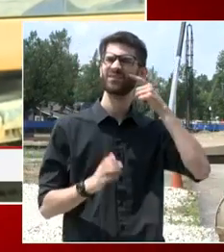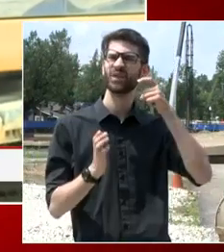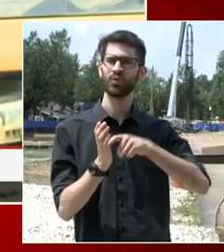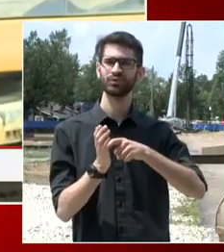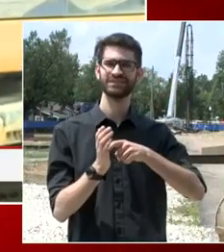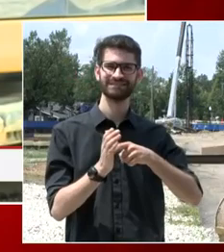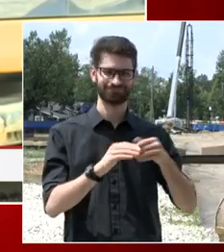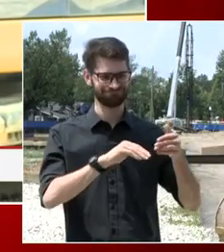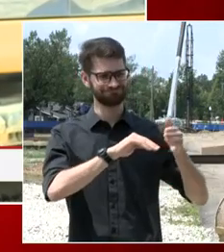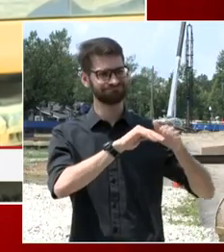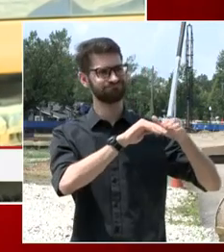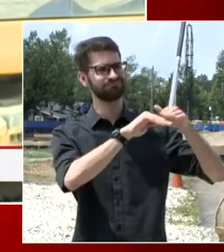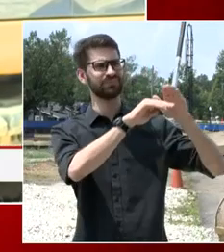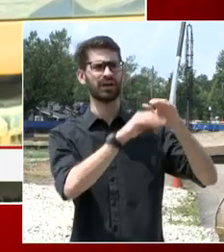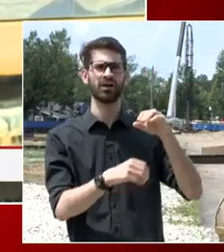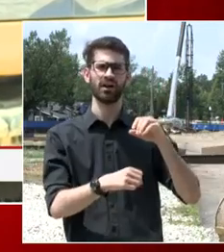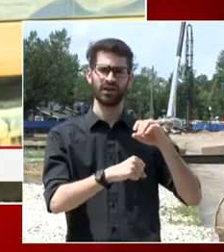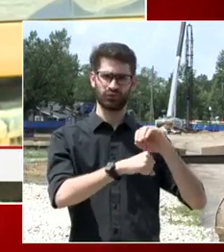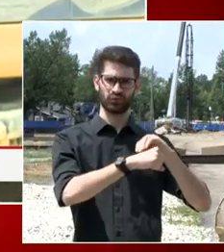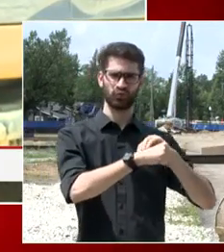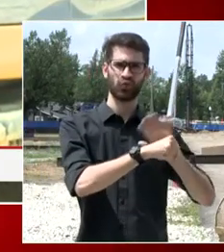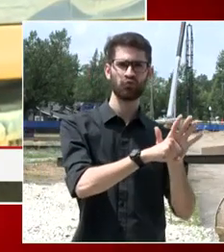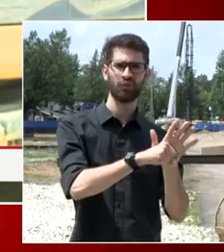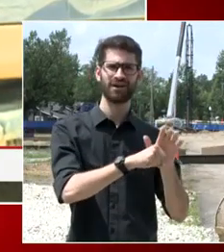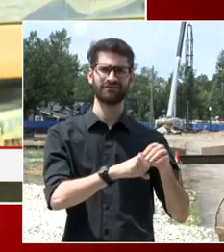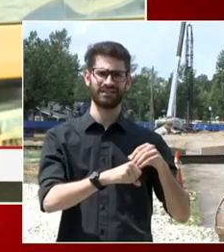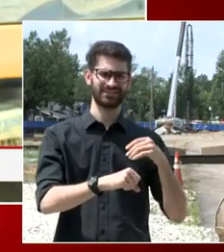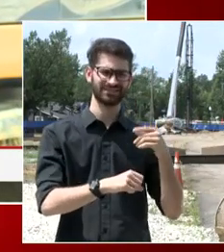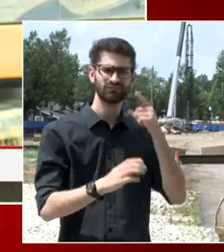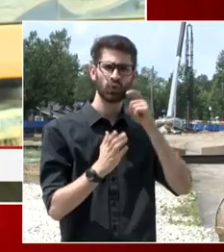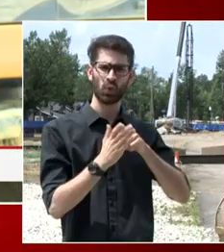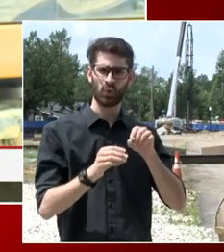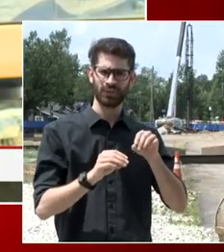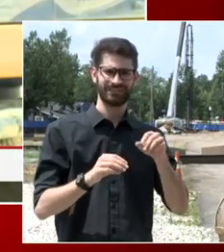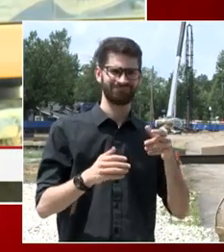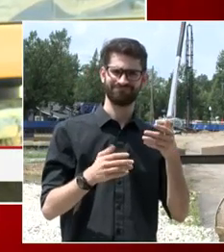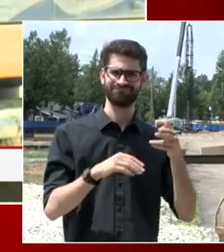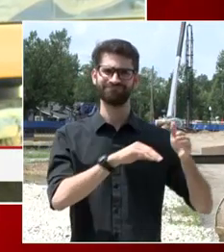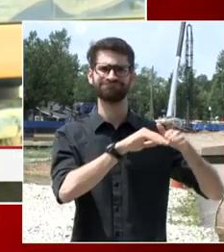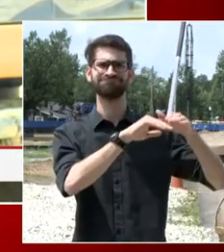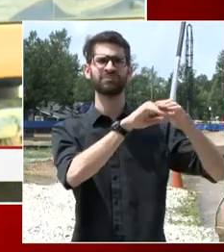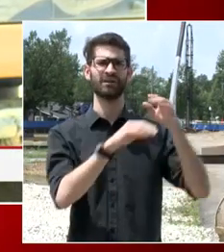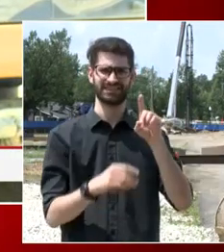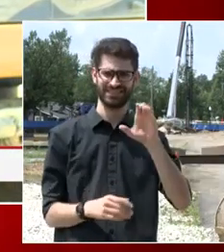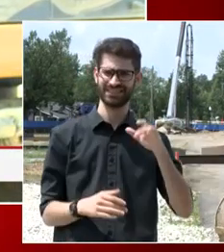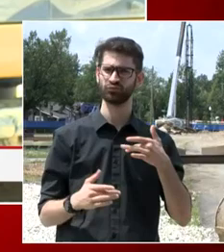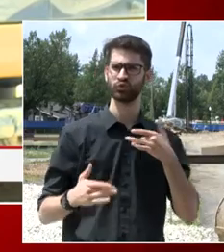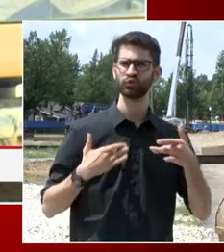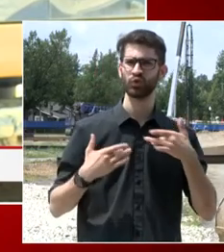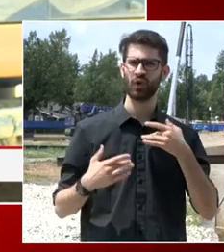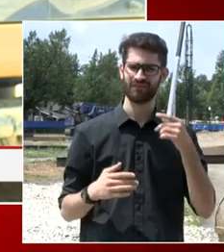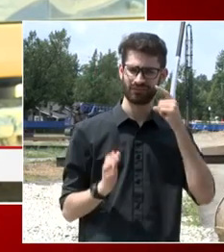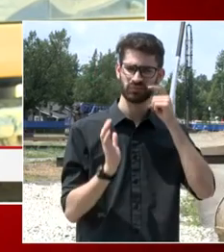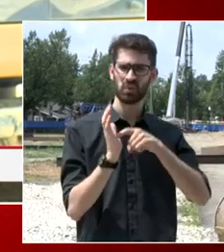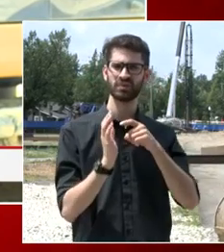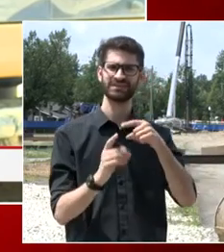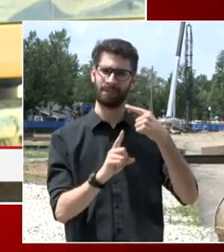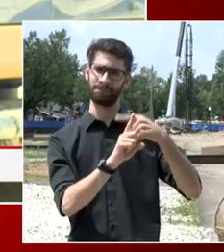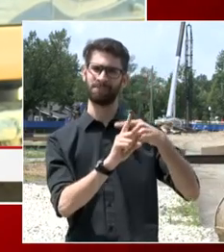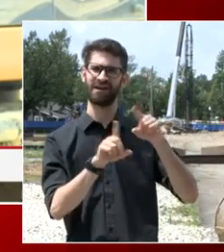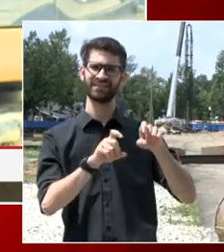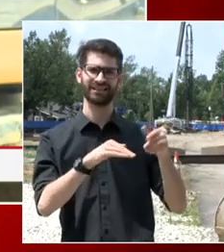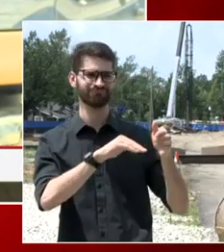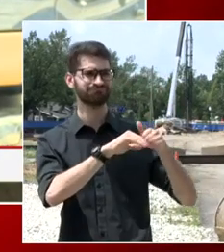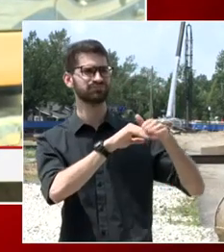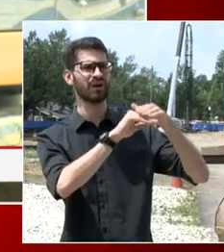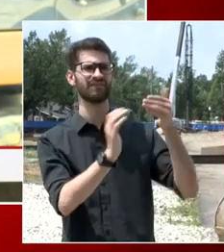the coronavirus case rate in D.C. Do you see cause for concern, and how many of the positive tests are being sequenced to